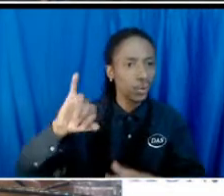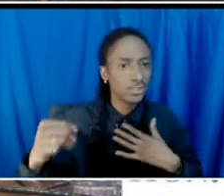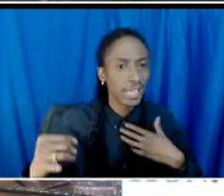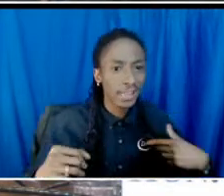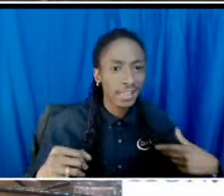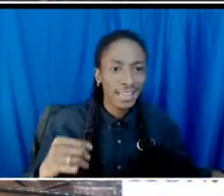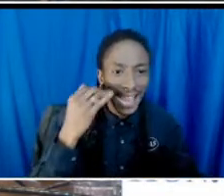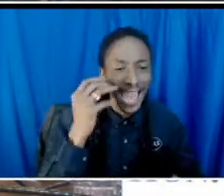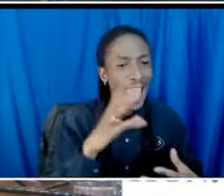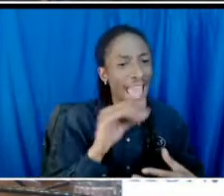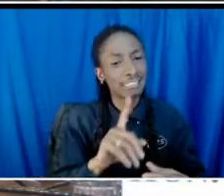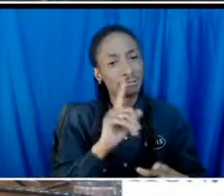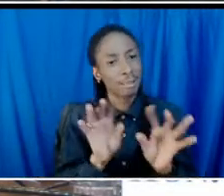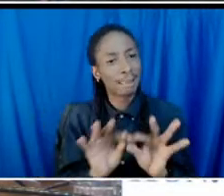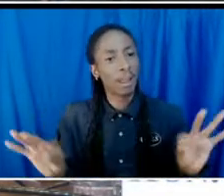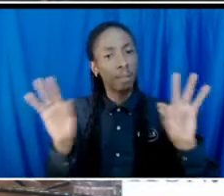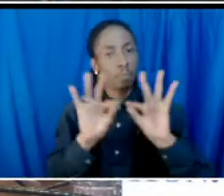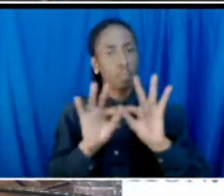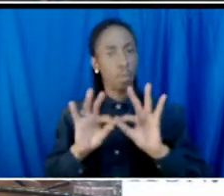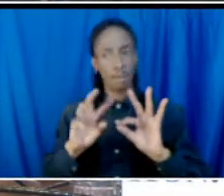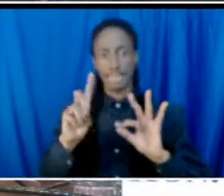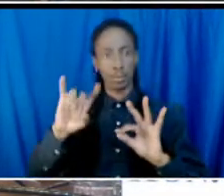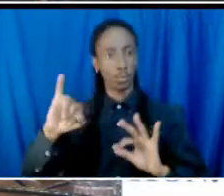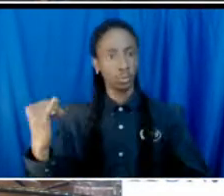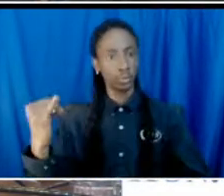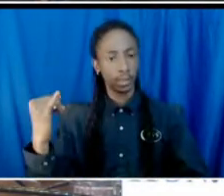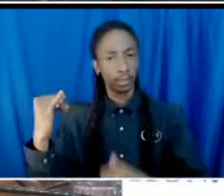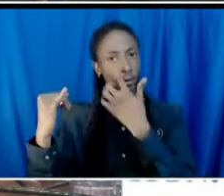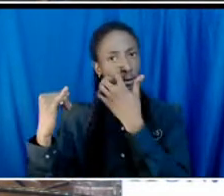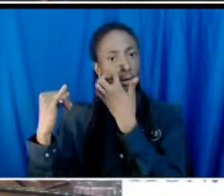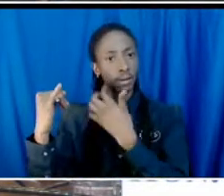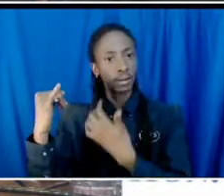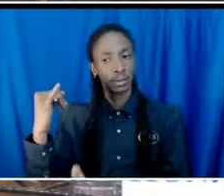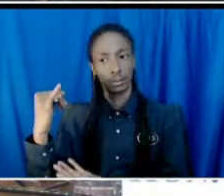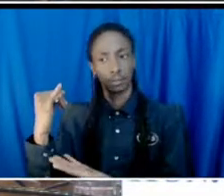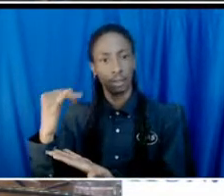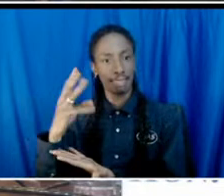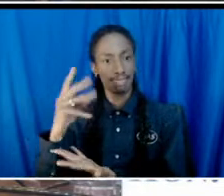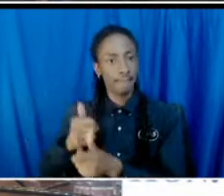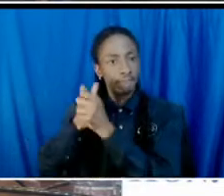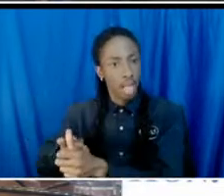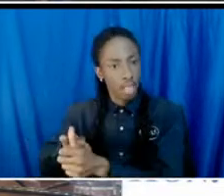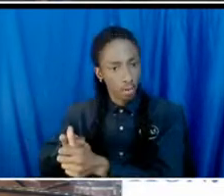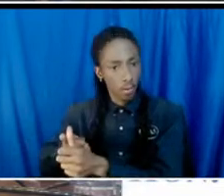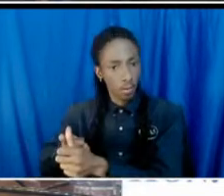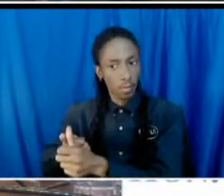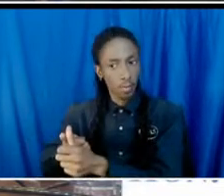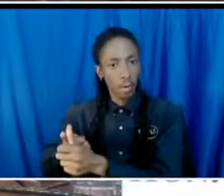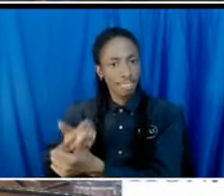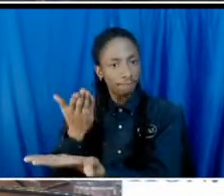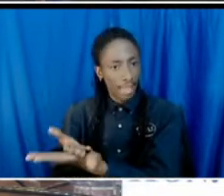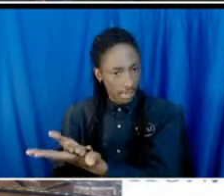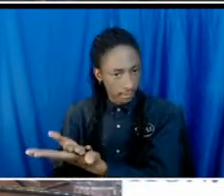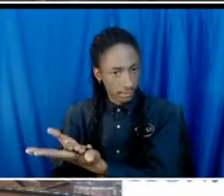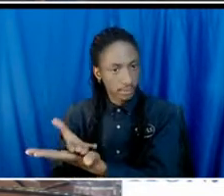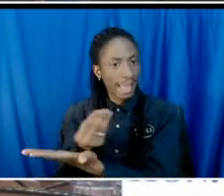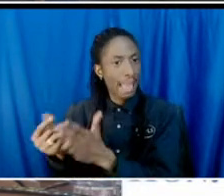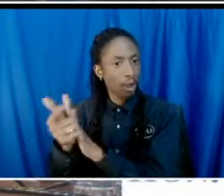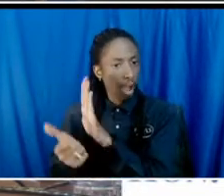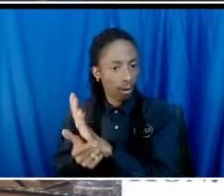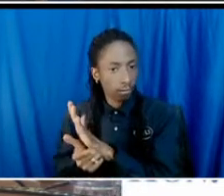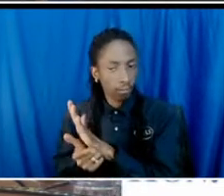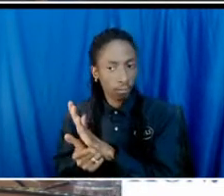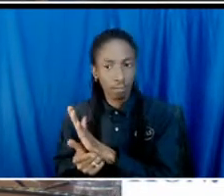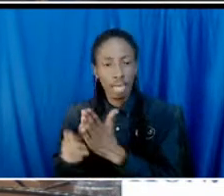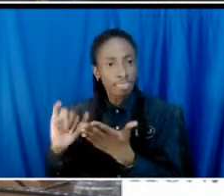so important that the Justice Department adhere to the facts and the law. That's what it's